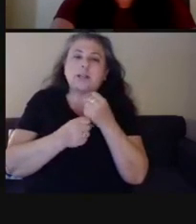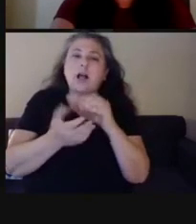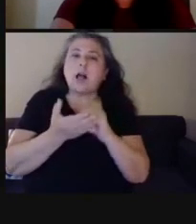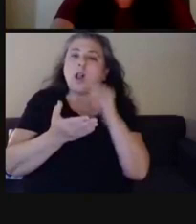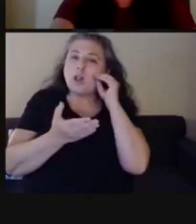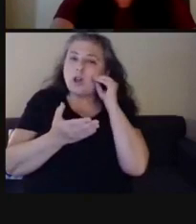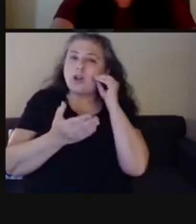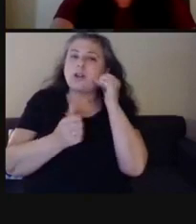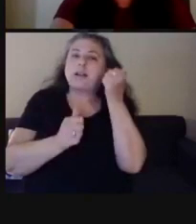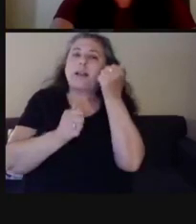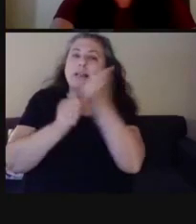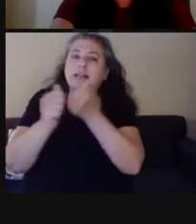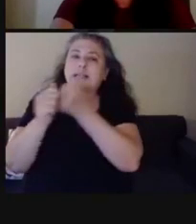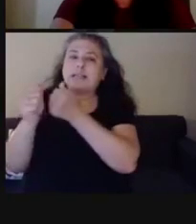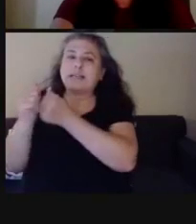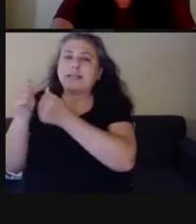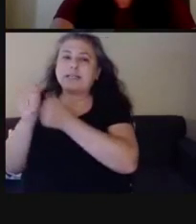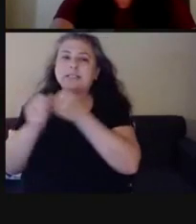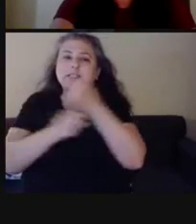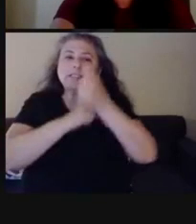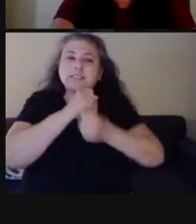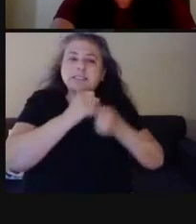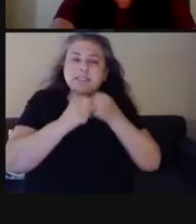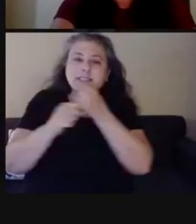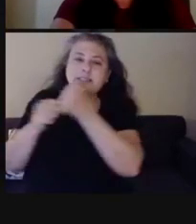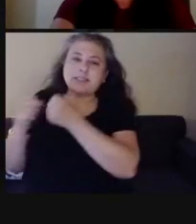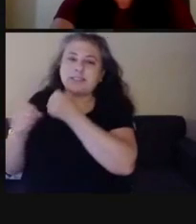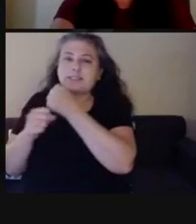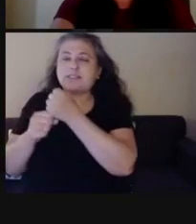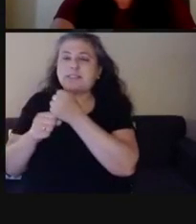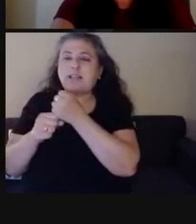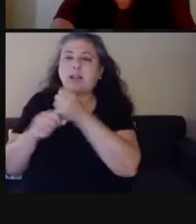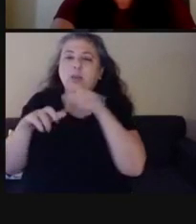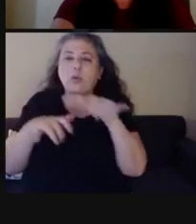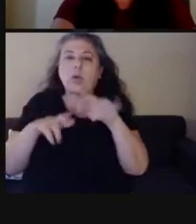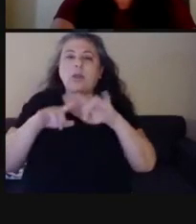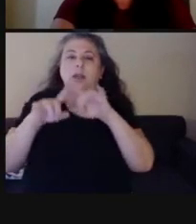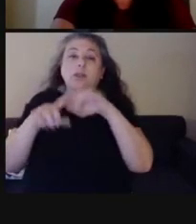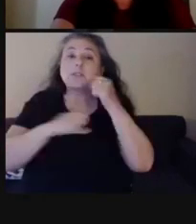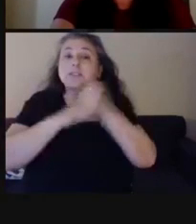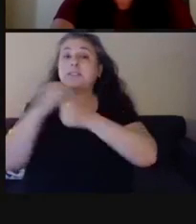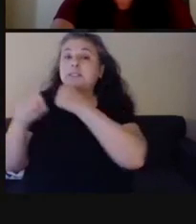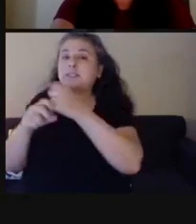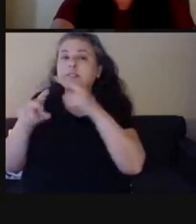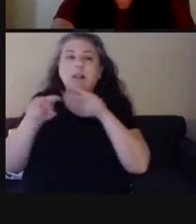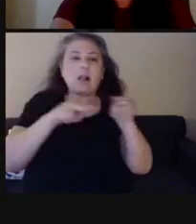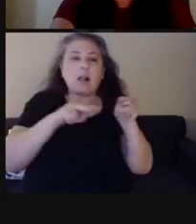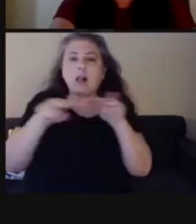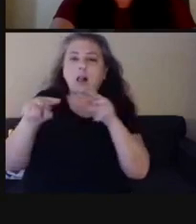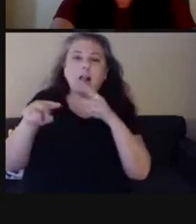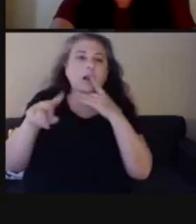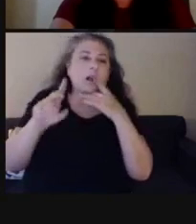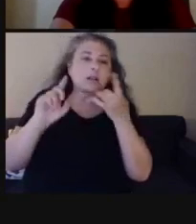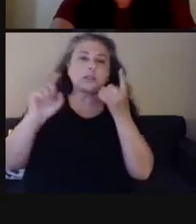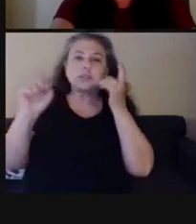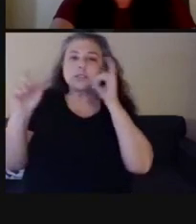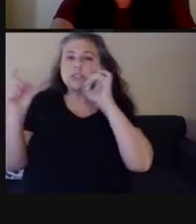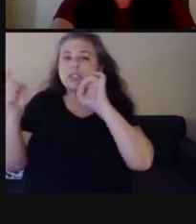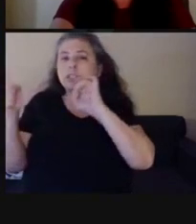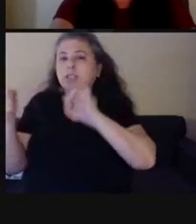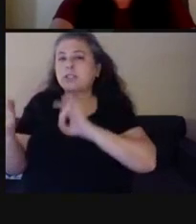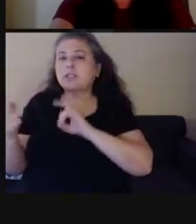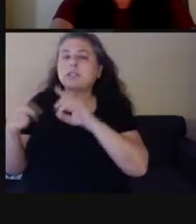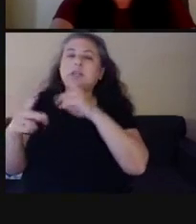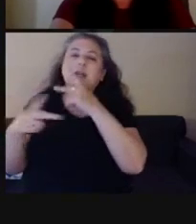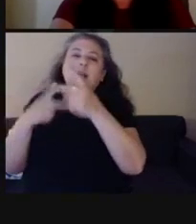every season. And even throughout the different seasons, looking at the garden, watching the different colors and the different species